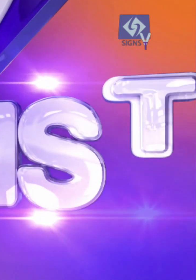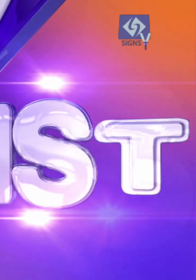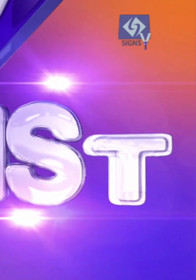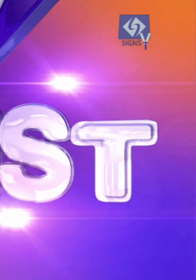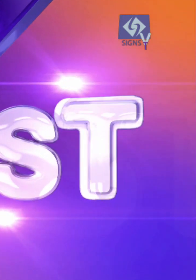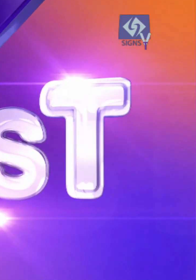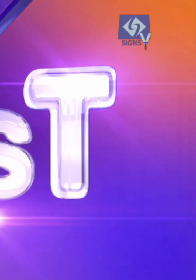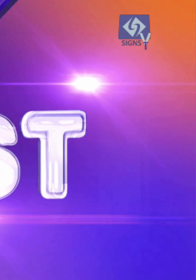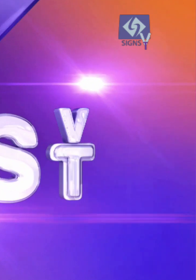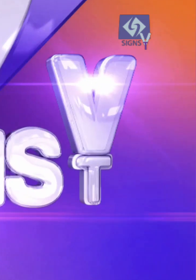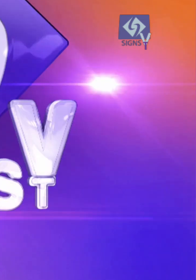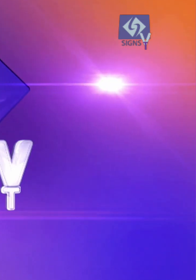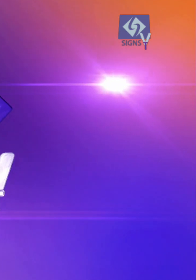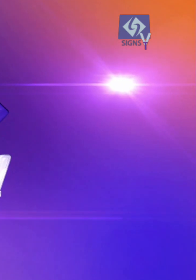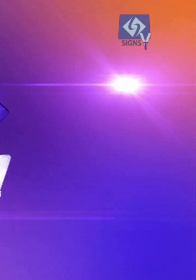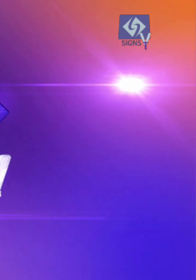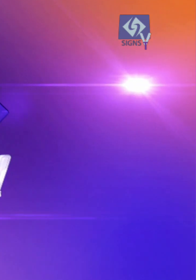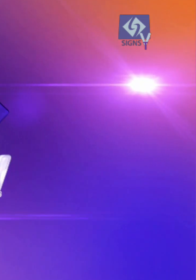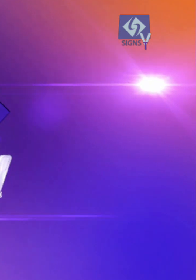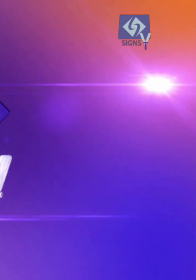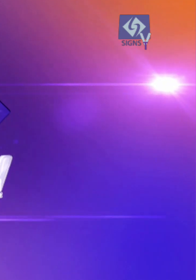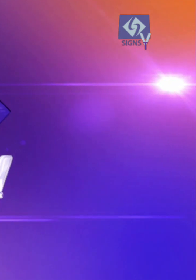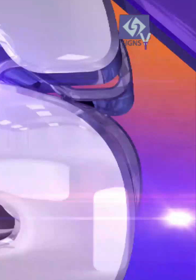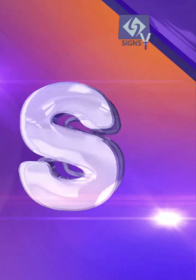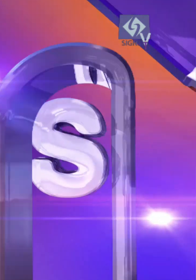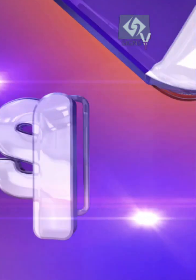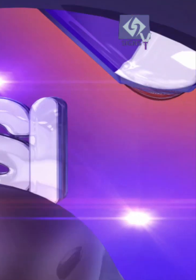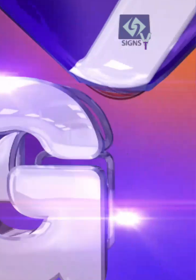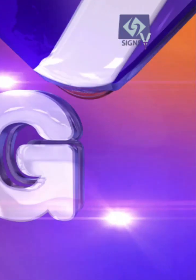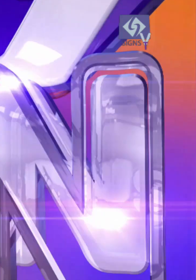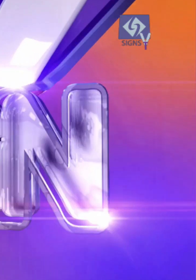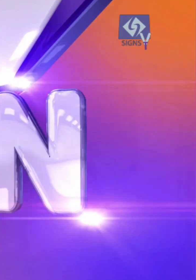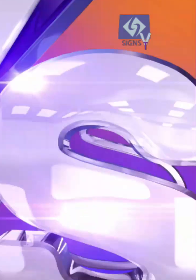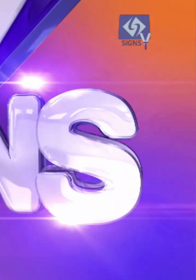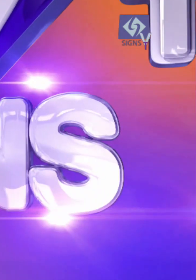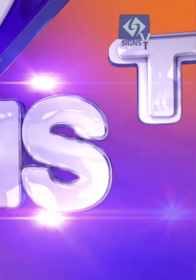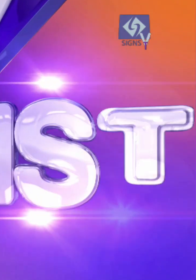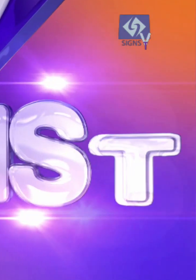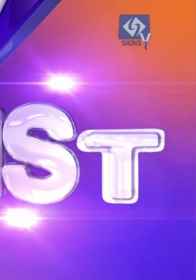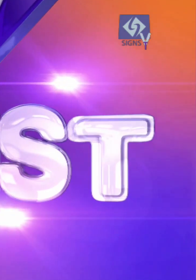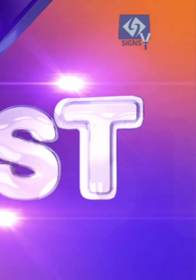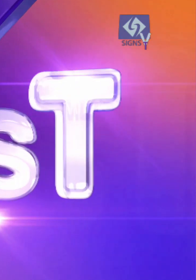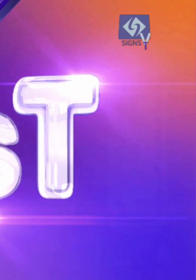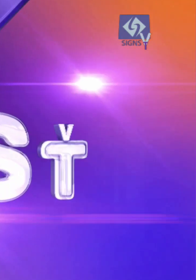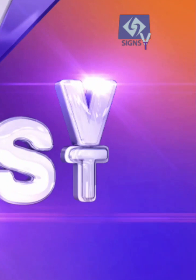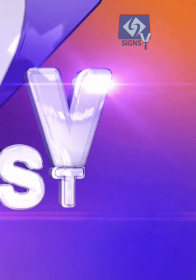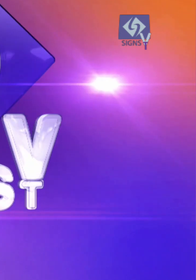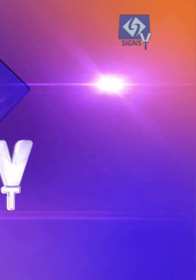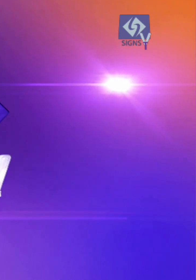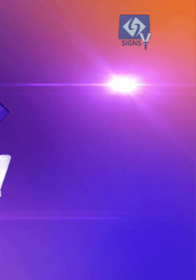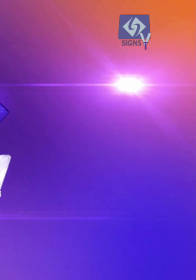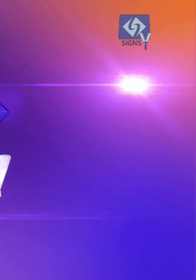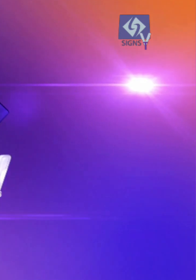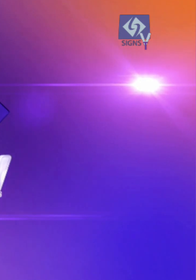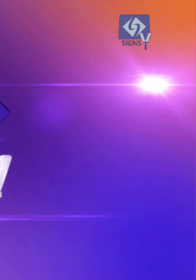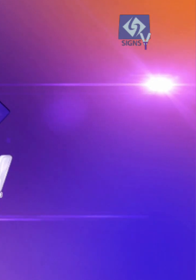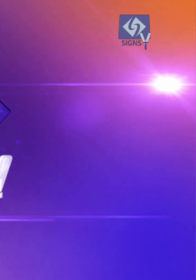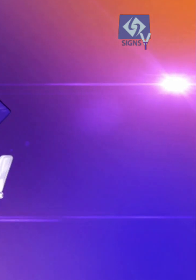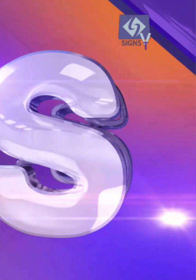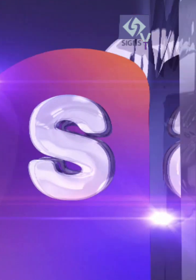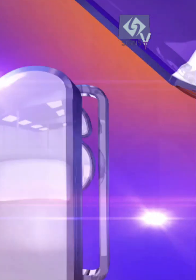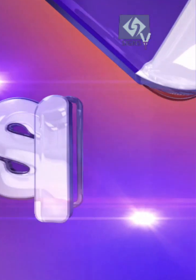Vuma pay bill. To join, dial *844# and download the Vuma app now. Load cash to your wallet through Vuma agents or your bank, or